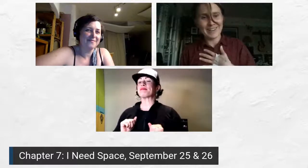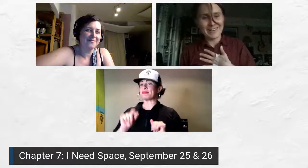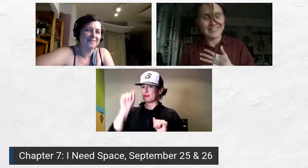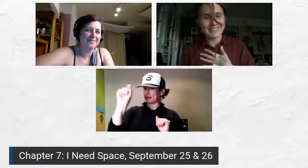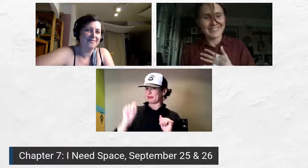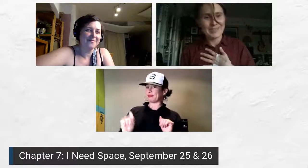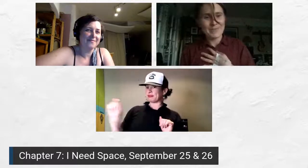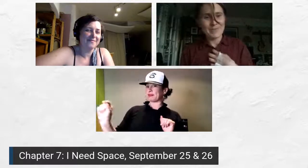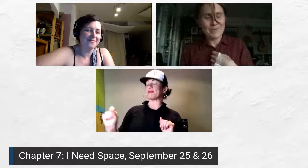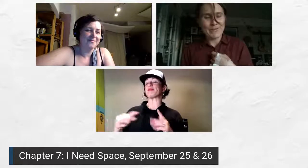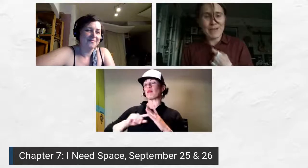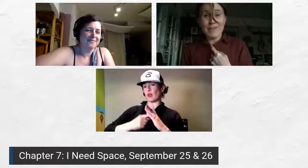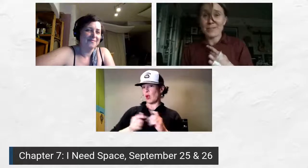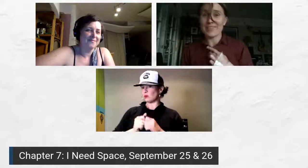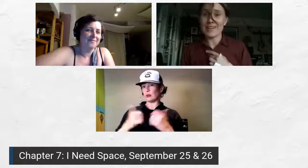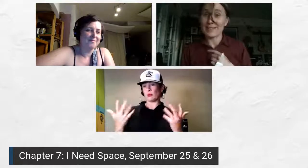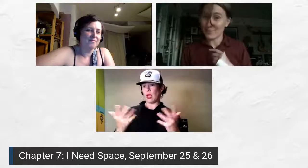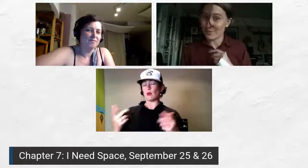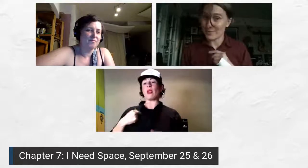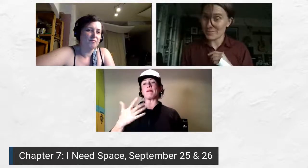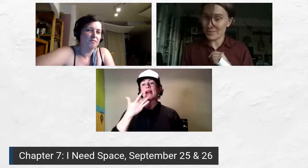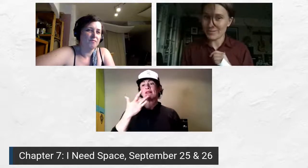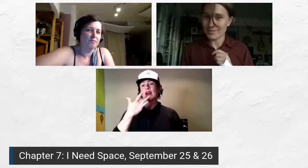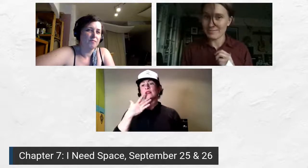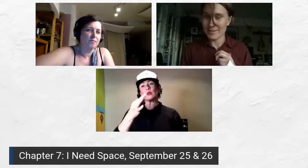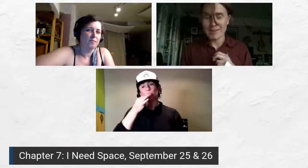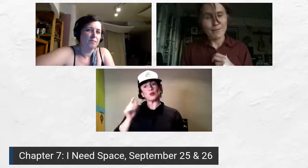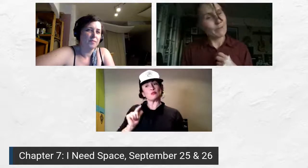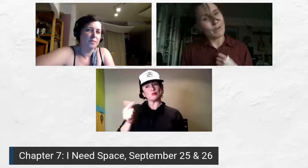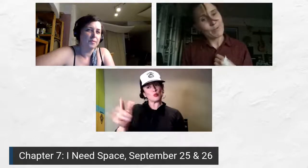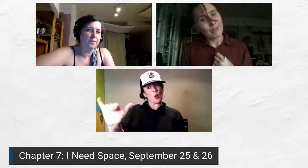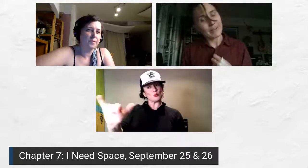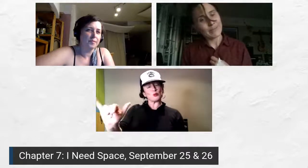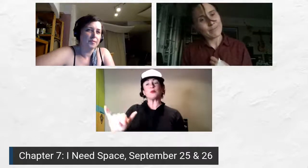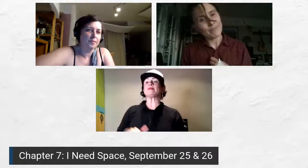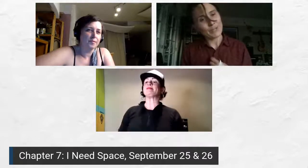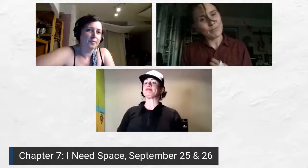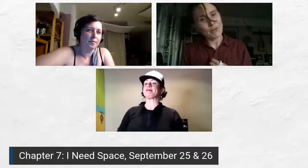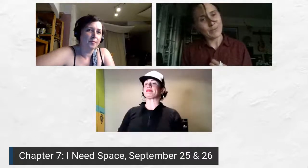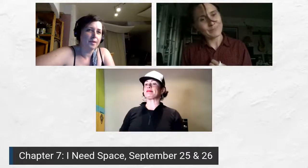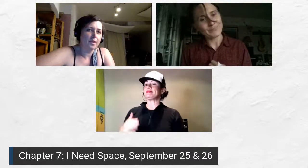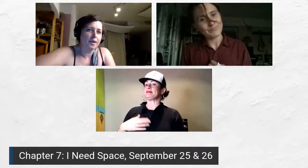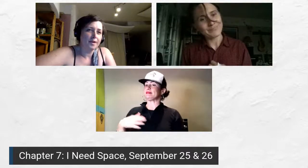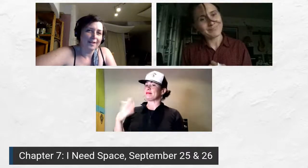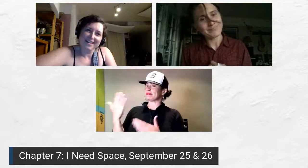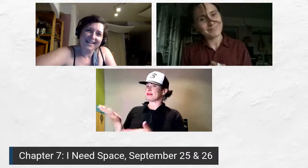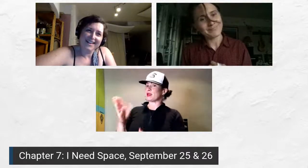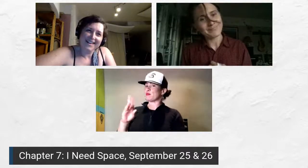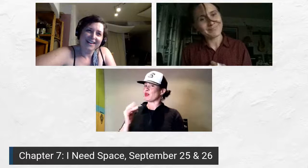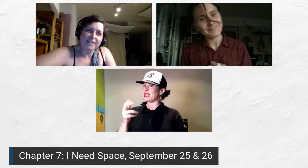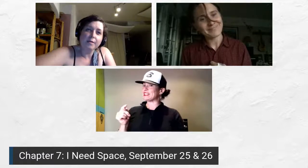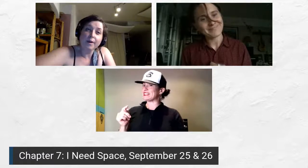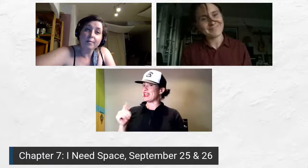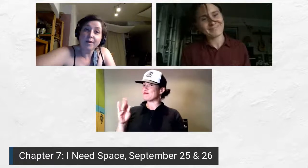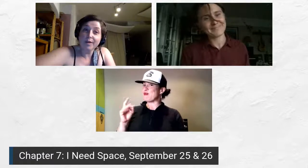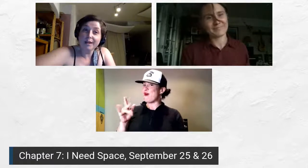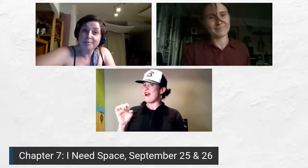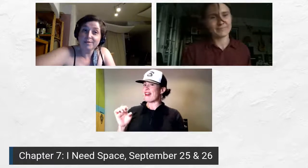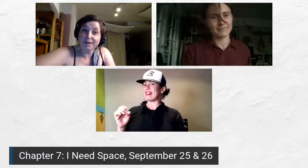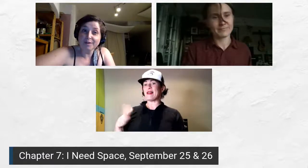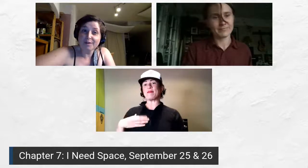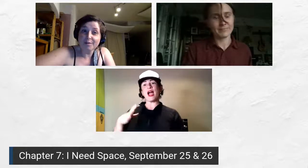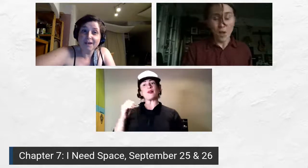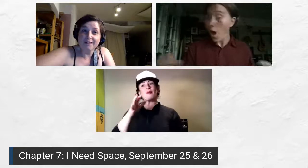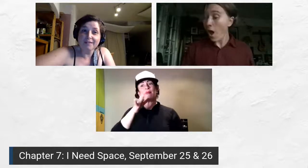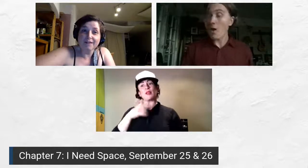going to start with one of my favorites and soon to be yours, my co-mother, Bridget Boyle. Yeah, do you want to pull the